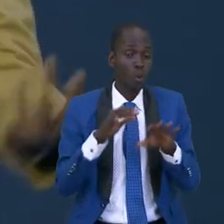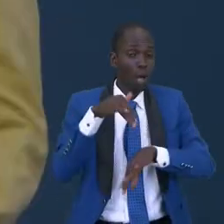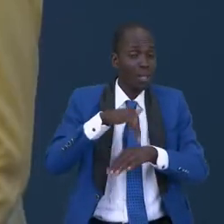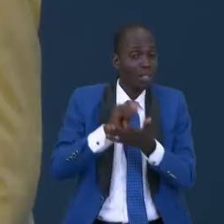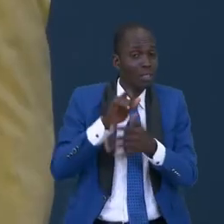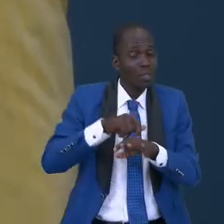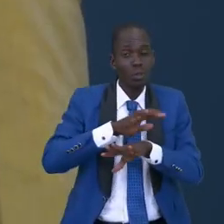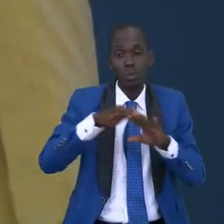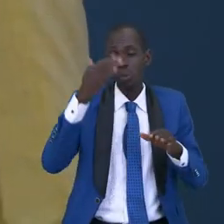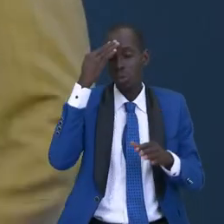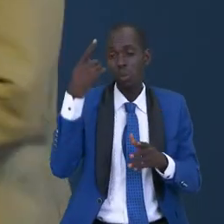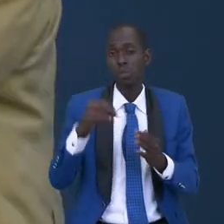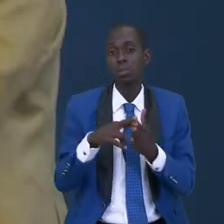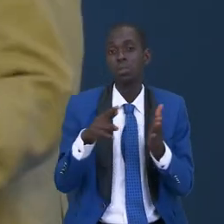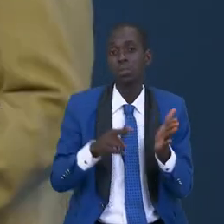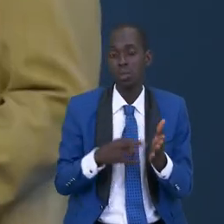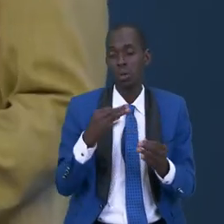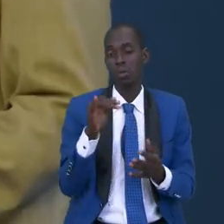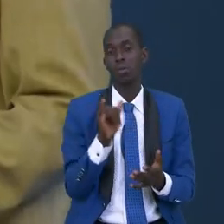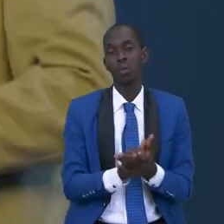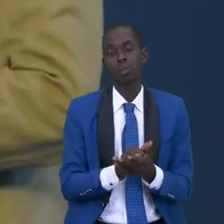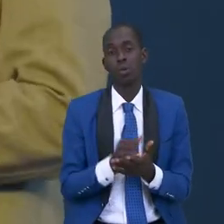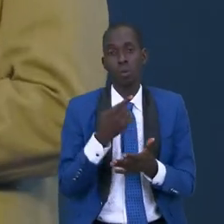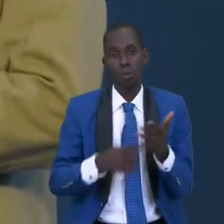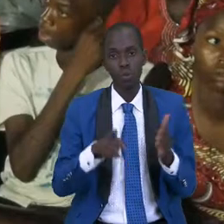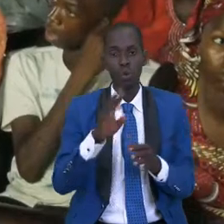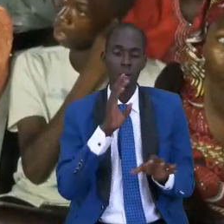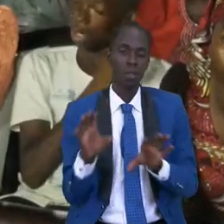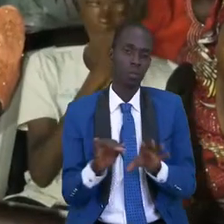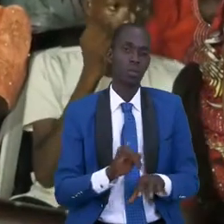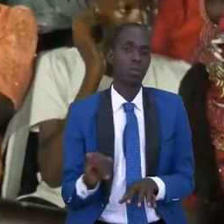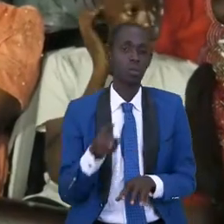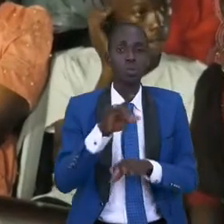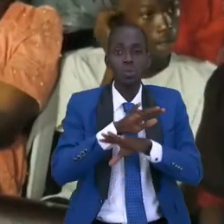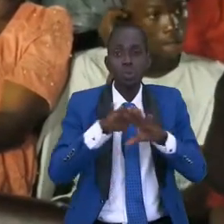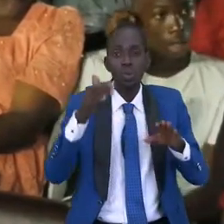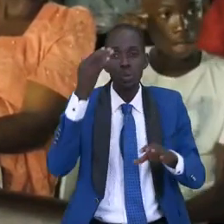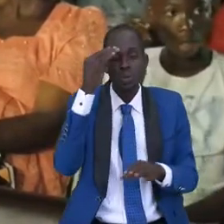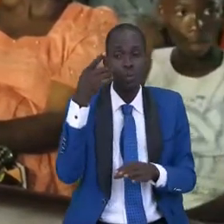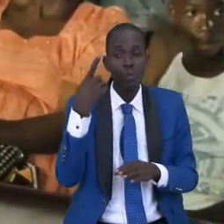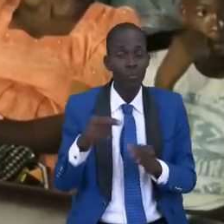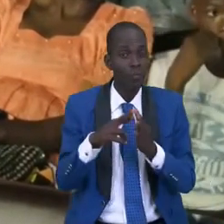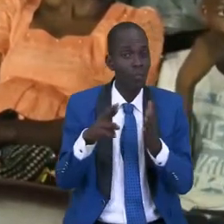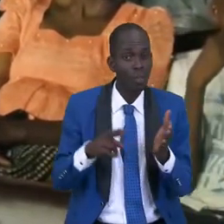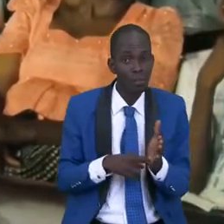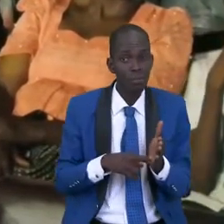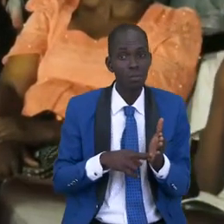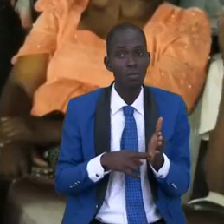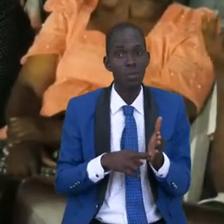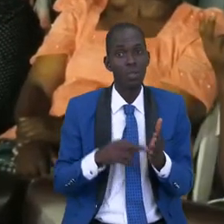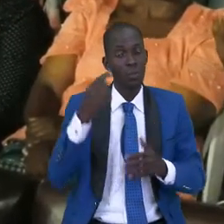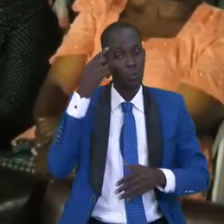didn't know the consequence of what you are sowing. You didn't know the result for